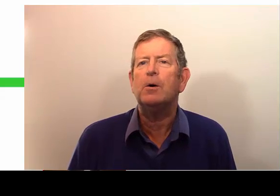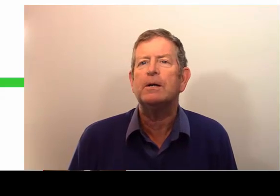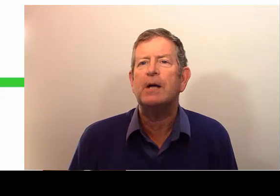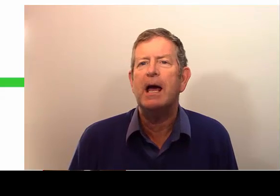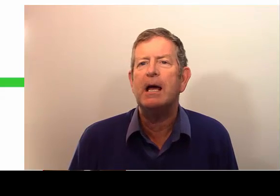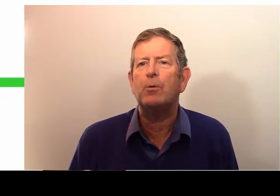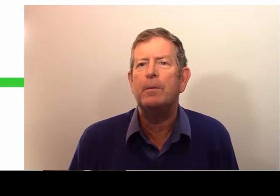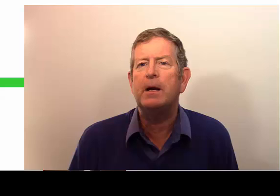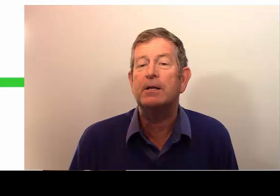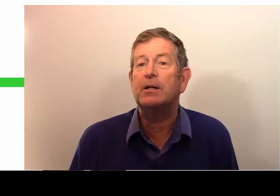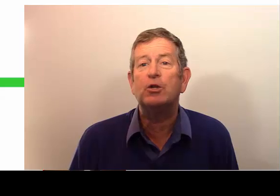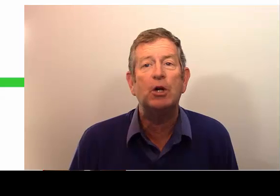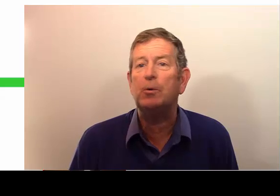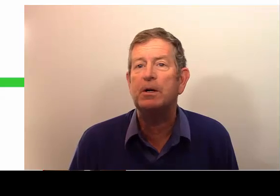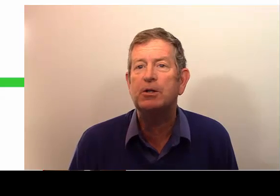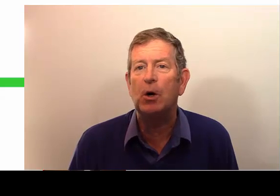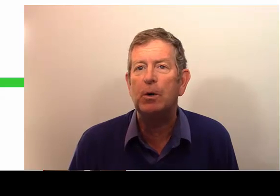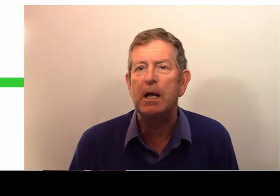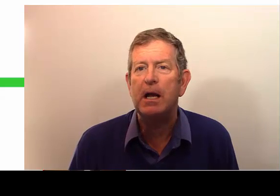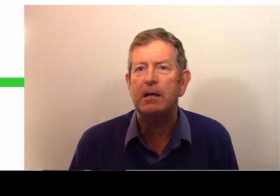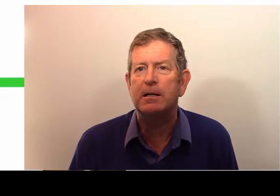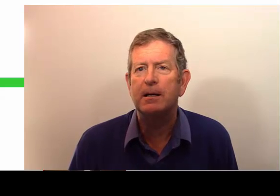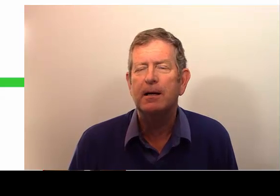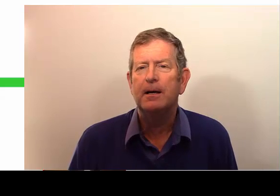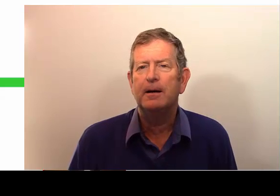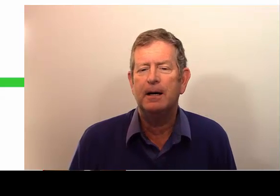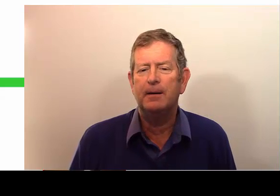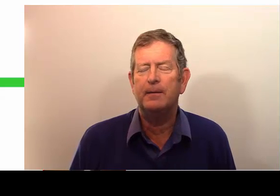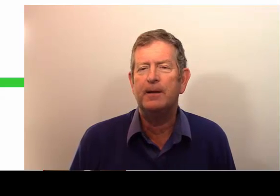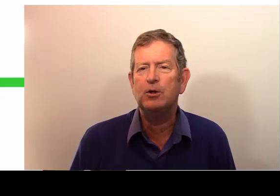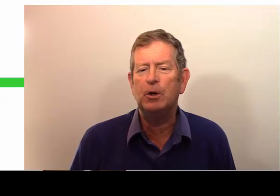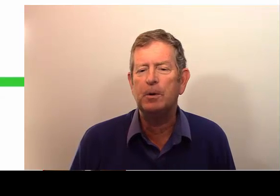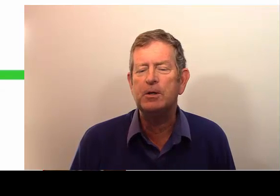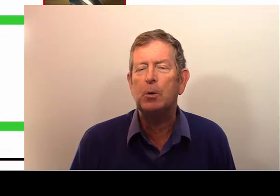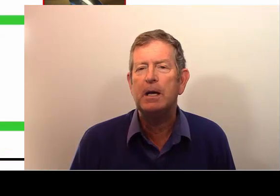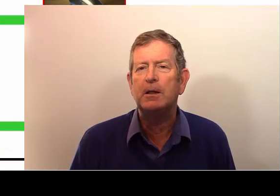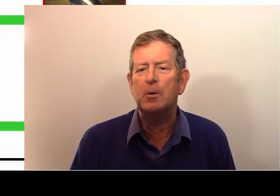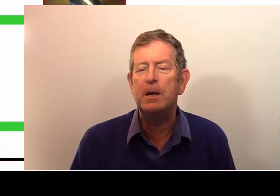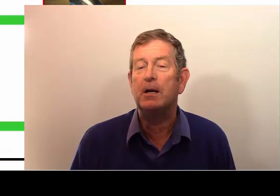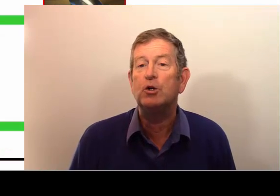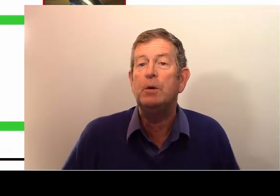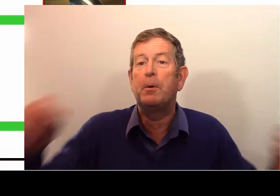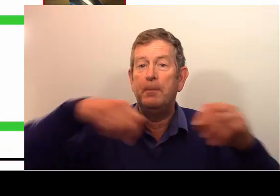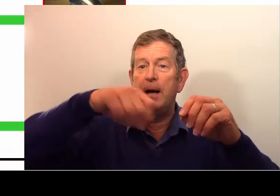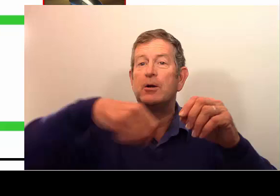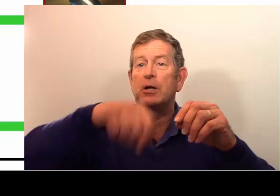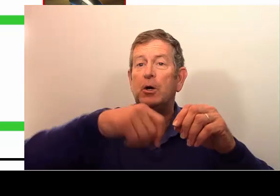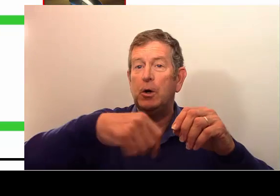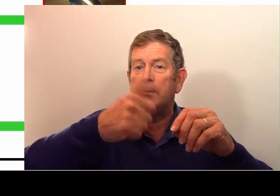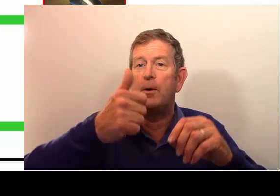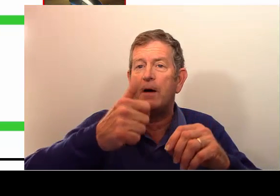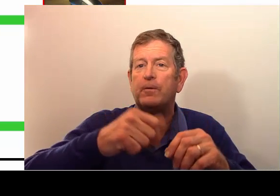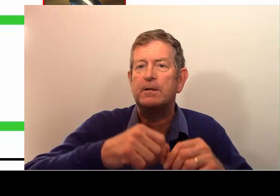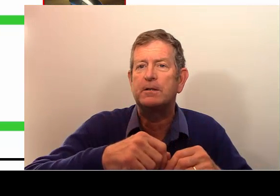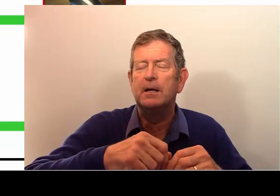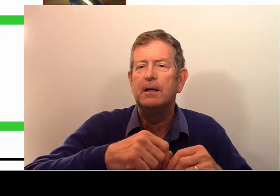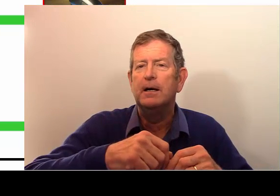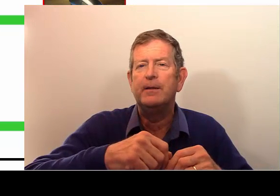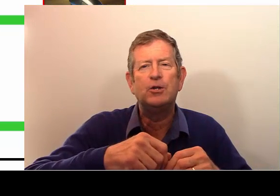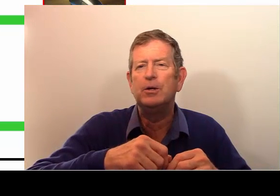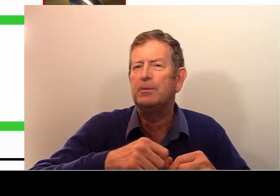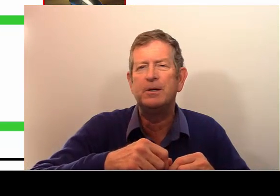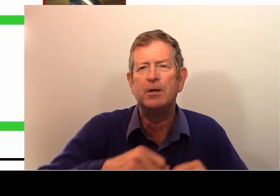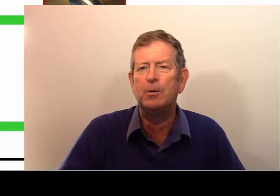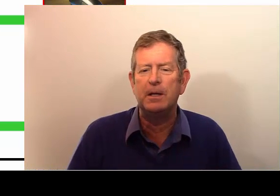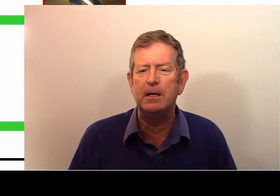Right, Carol is angry because the children don't eat. The children don't eat their meal, and she prepares a good breakfast,